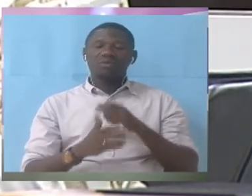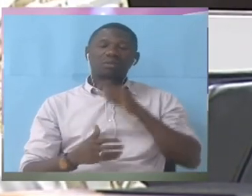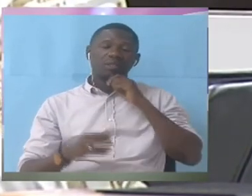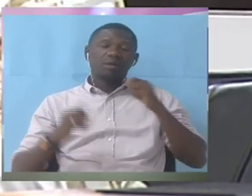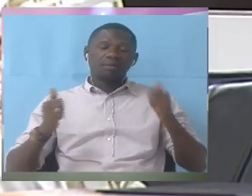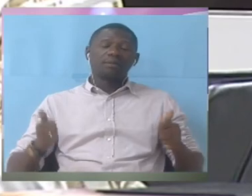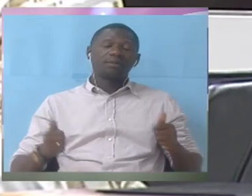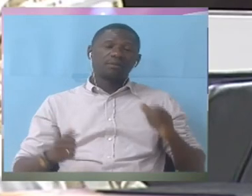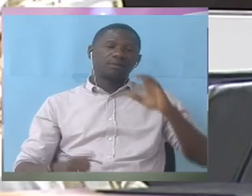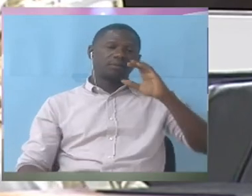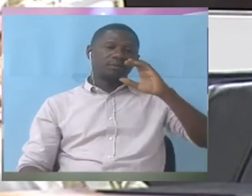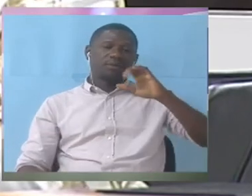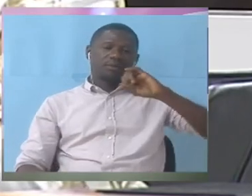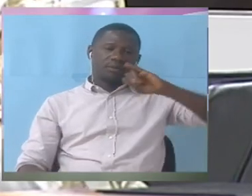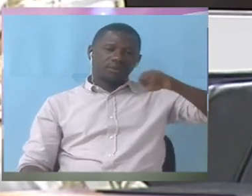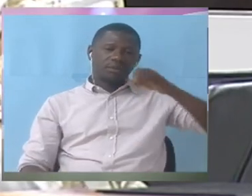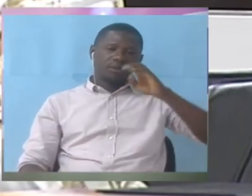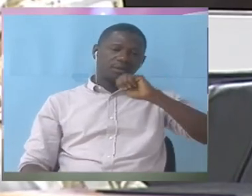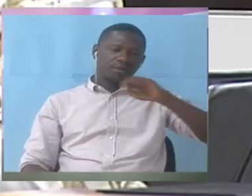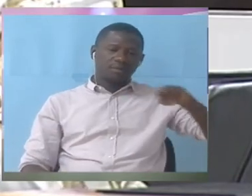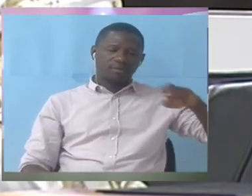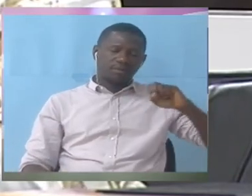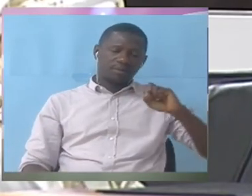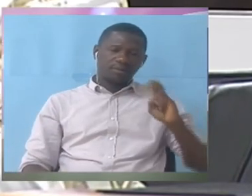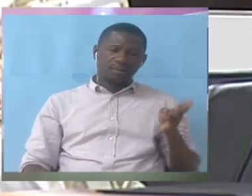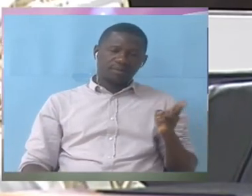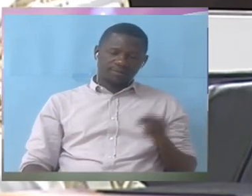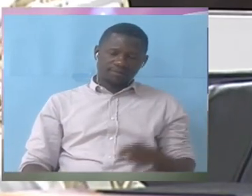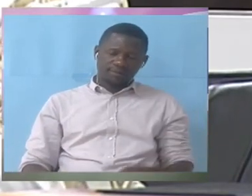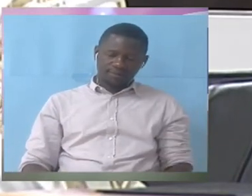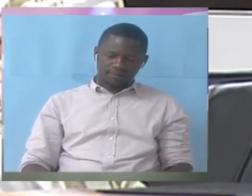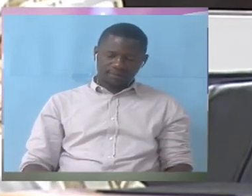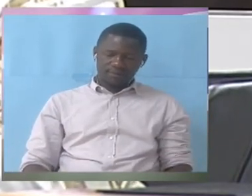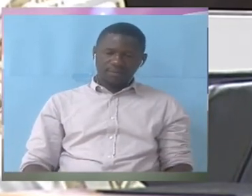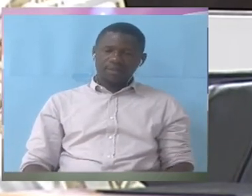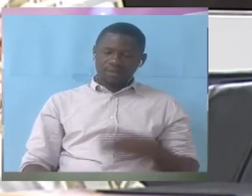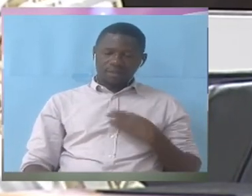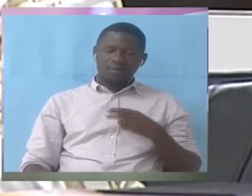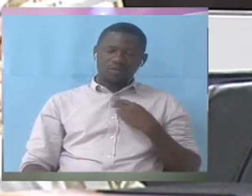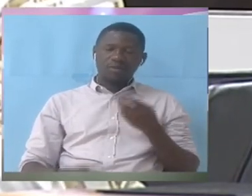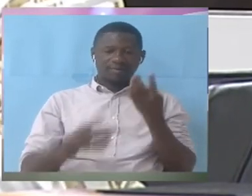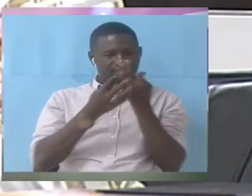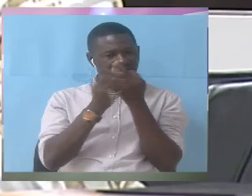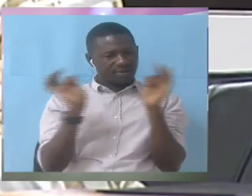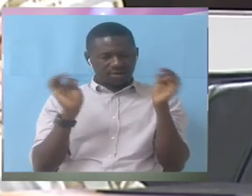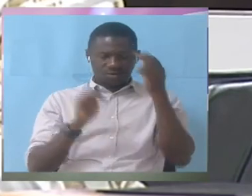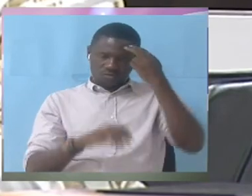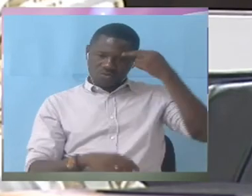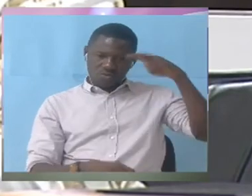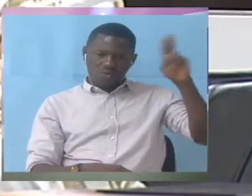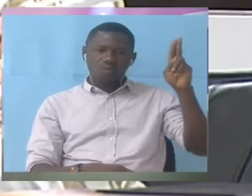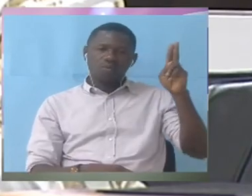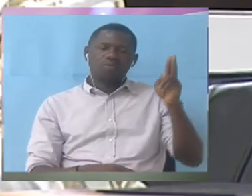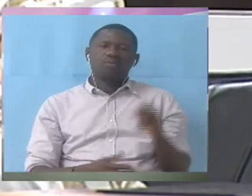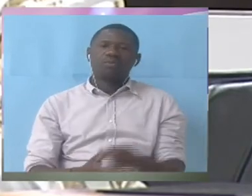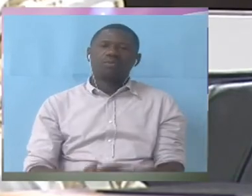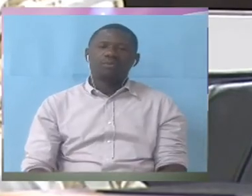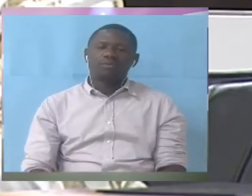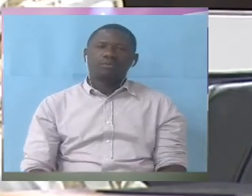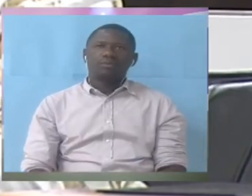Chairman Jame jegal nañu. And that we were free to go home. Ne legi mën nañu ñibbi.